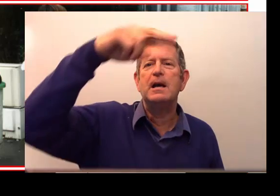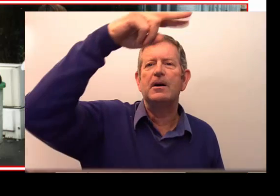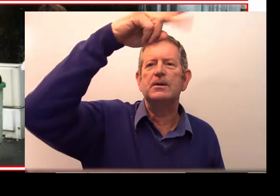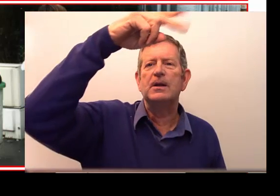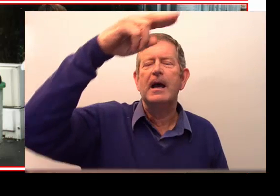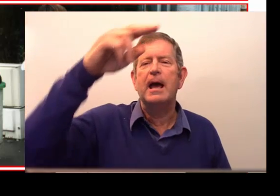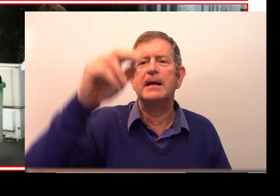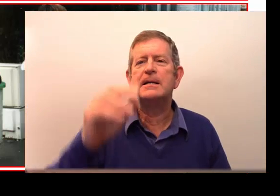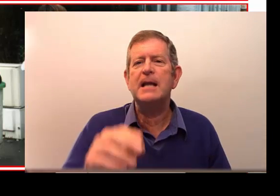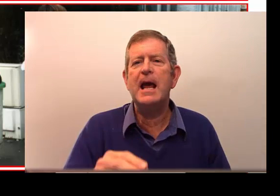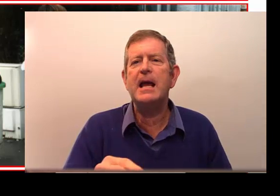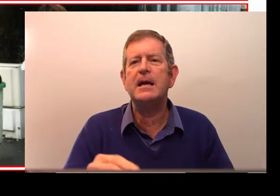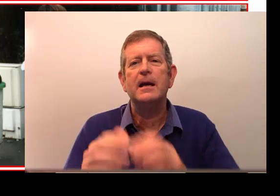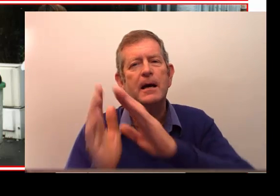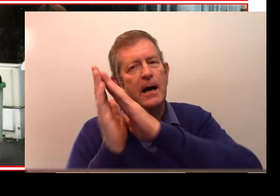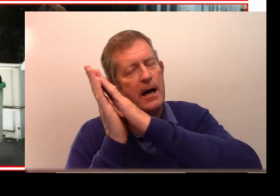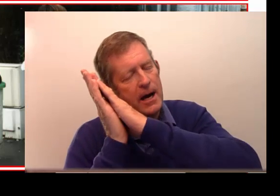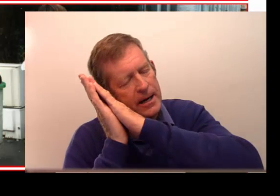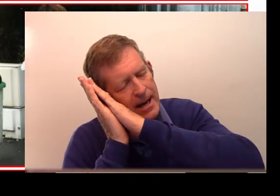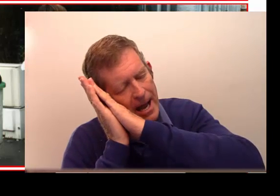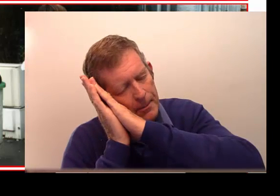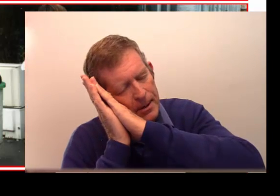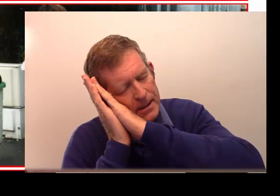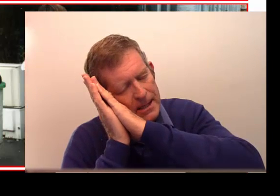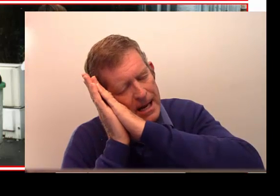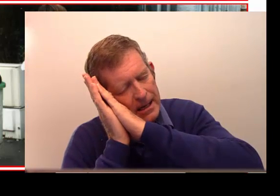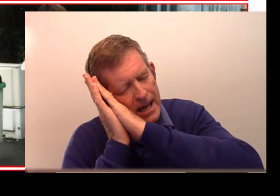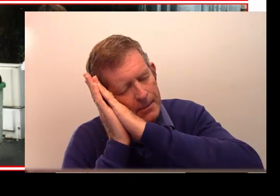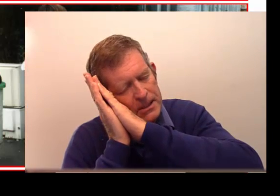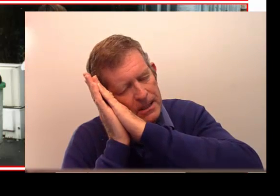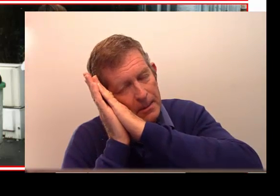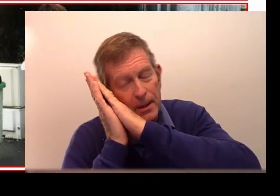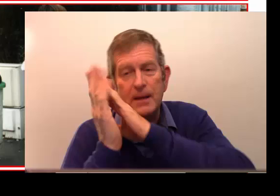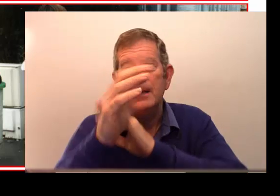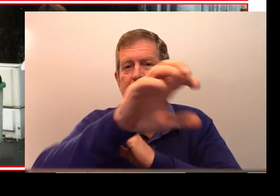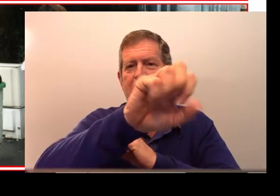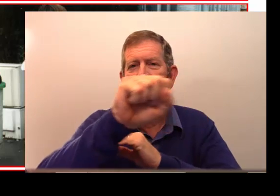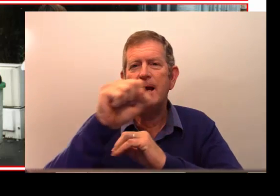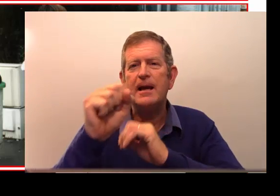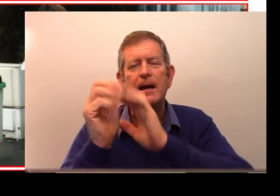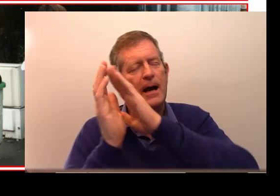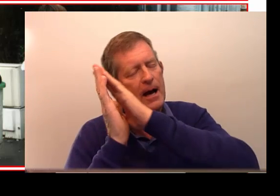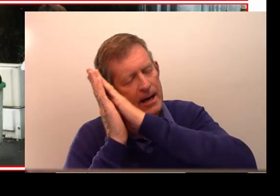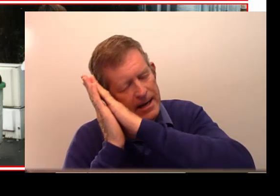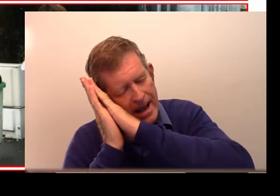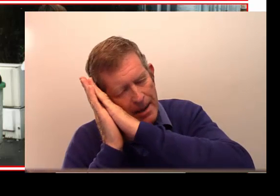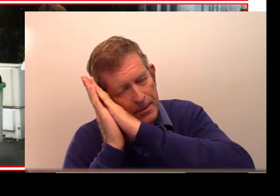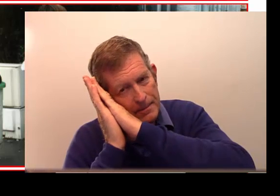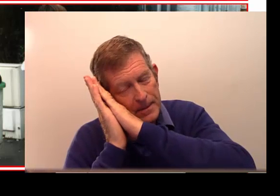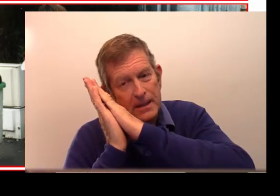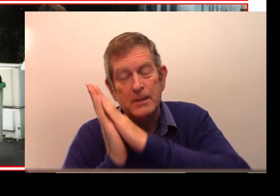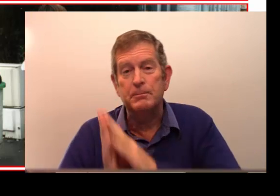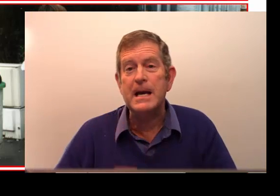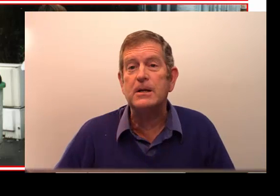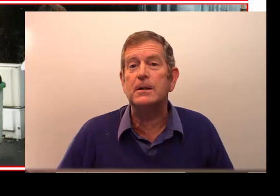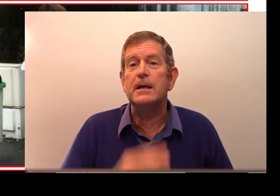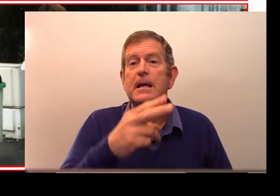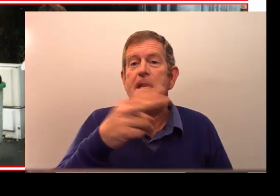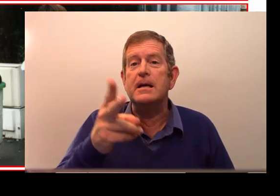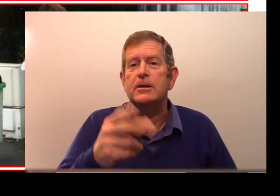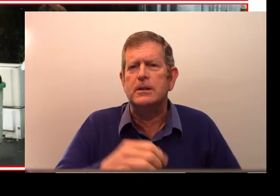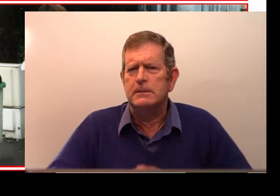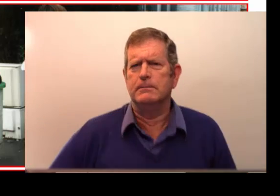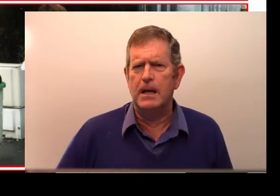go upstairs and take a nap. Take a nap. Sleep, Take a nap."